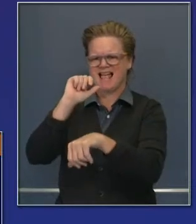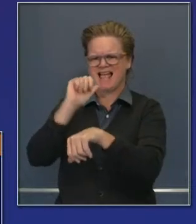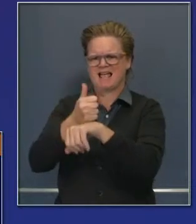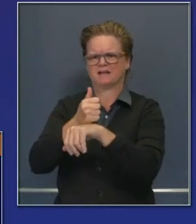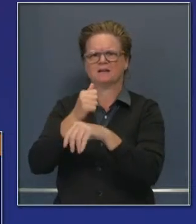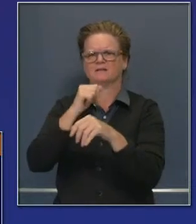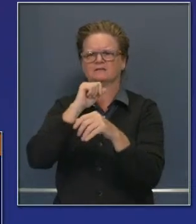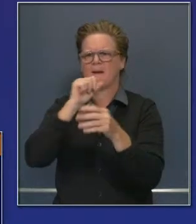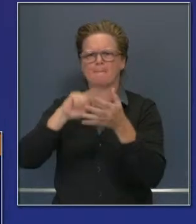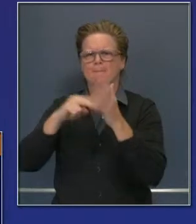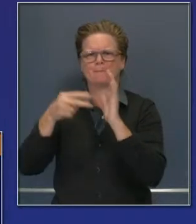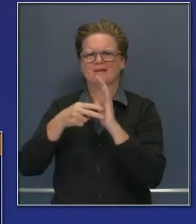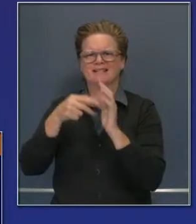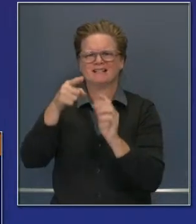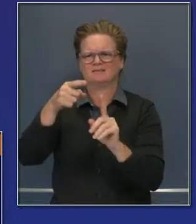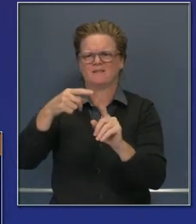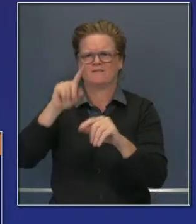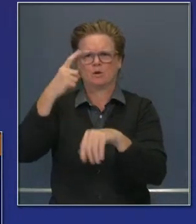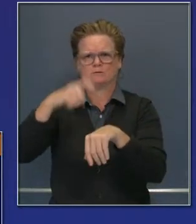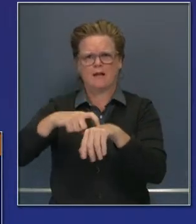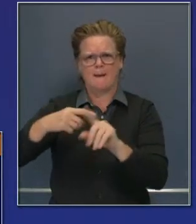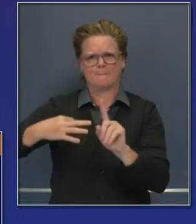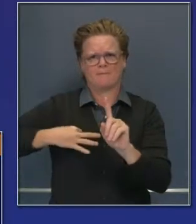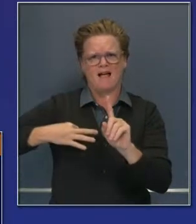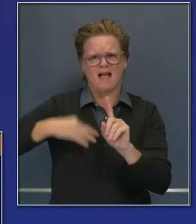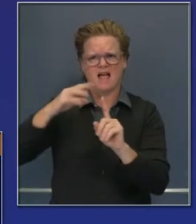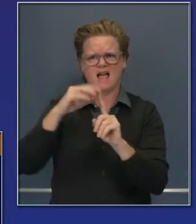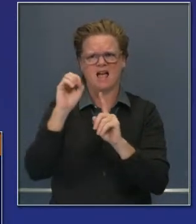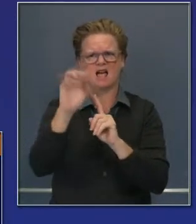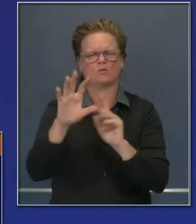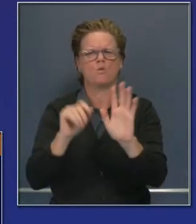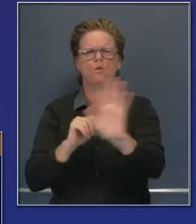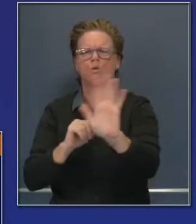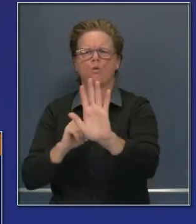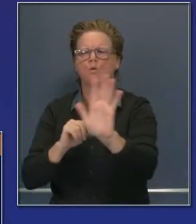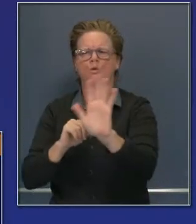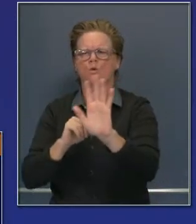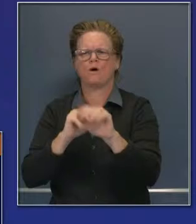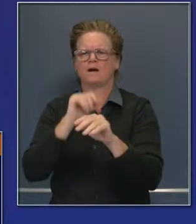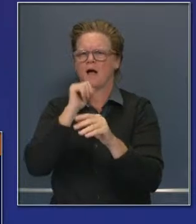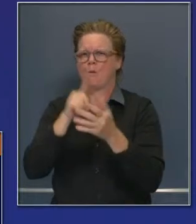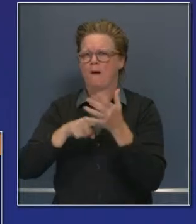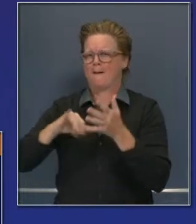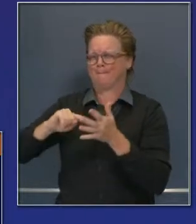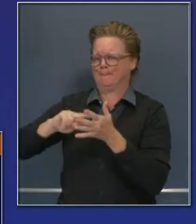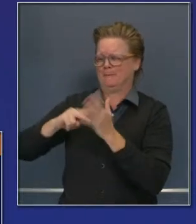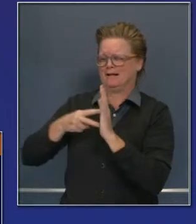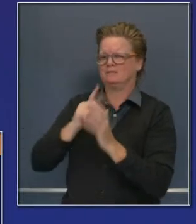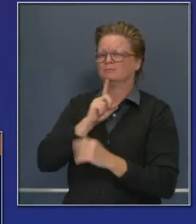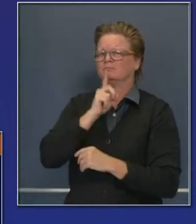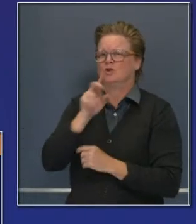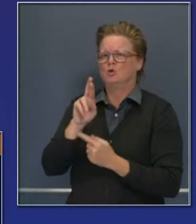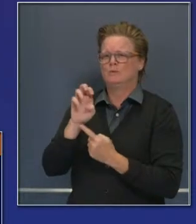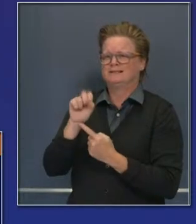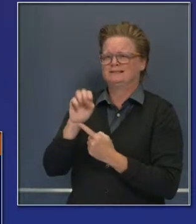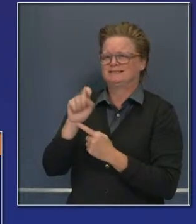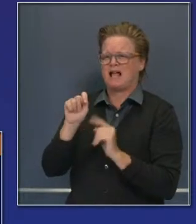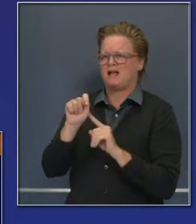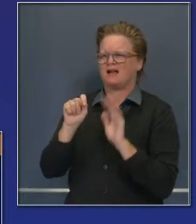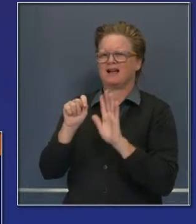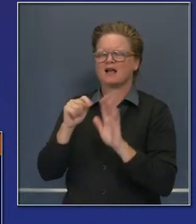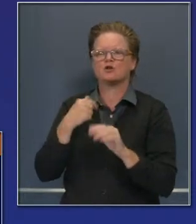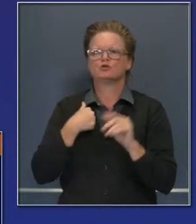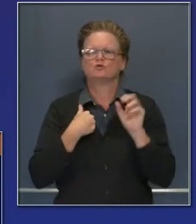will be impacted in terms of those benefits being provided. Quite the contrary. we believe this will fast track the likelihood that you